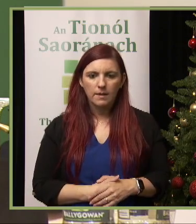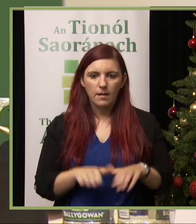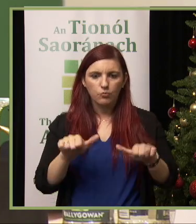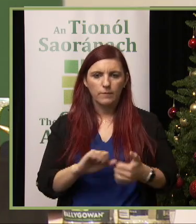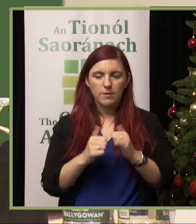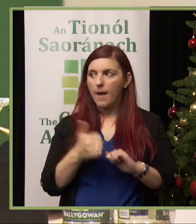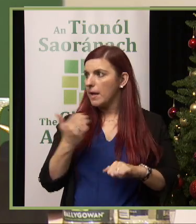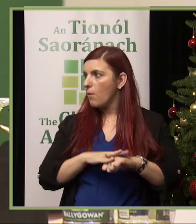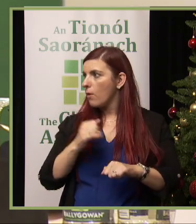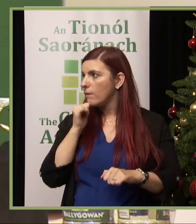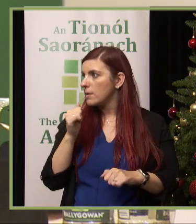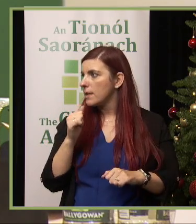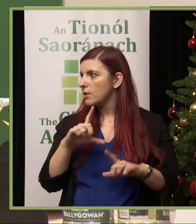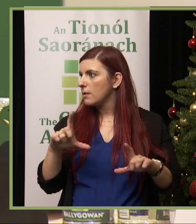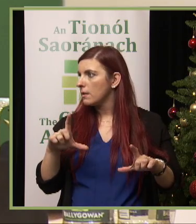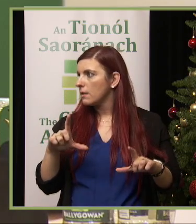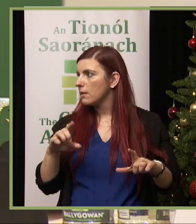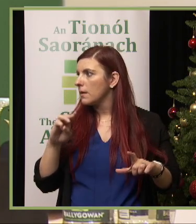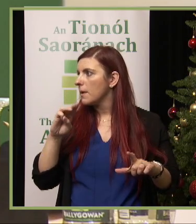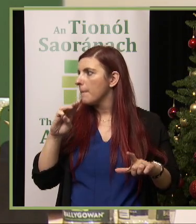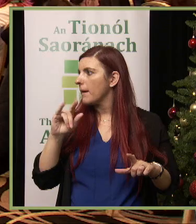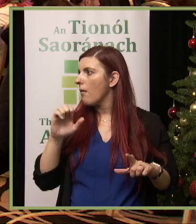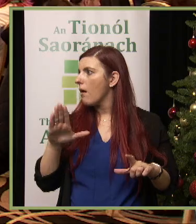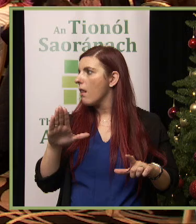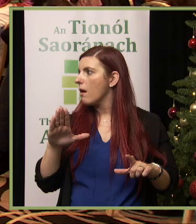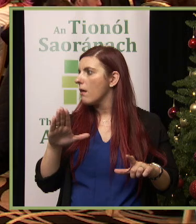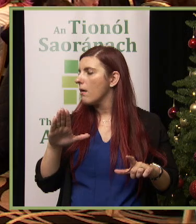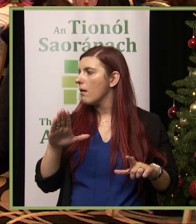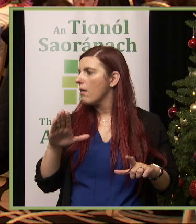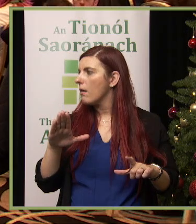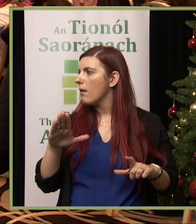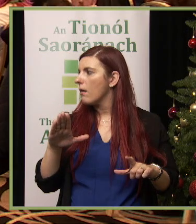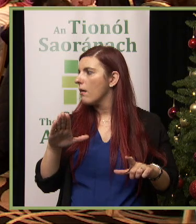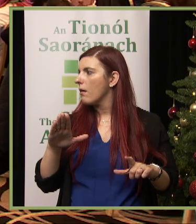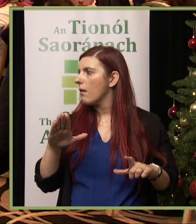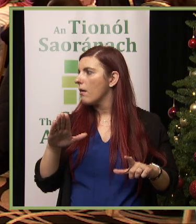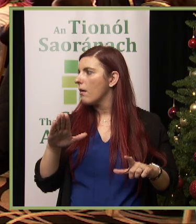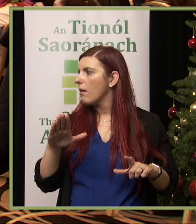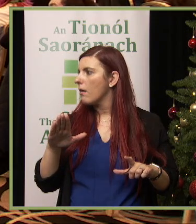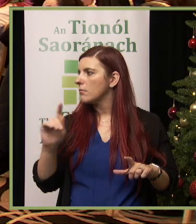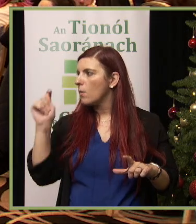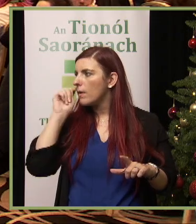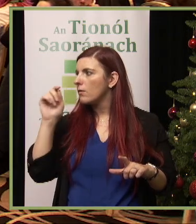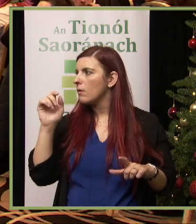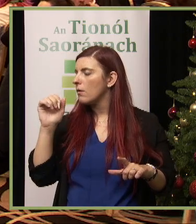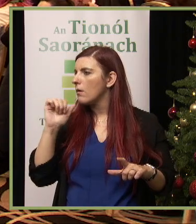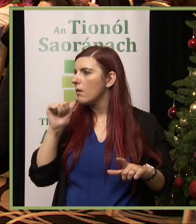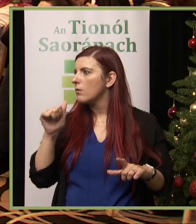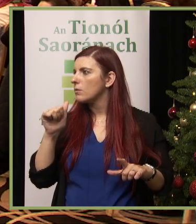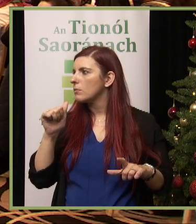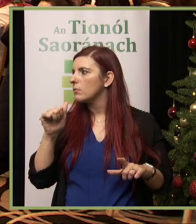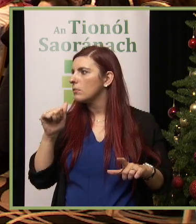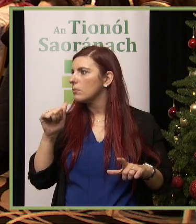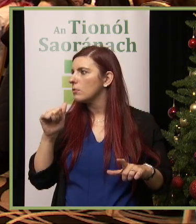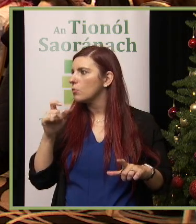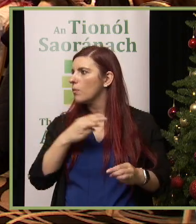this section? Micheál? I don't think you're allowed to propose an amendment. No, I know you're responding to it. Thank